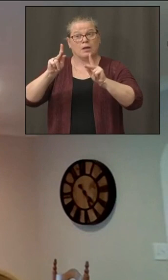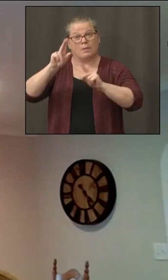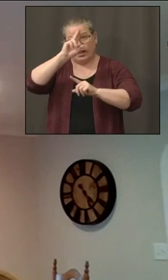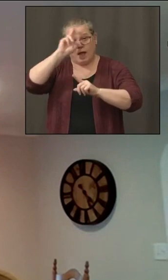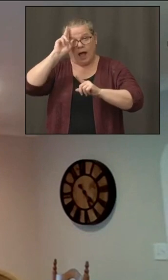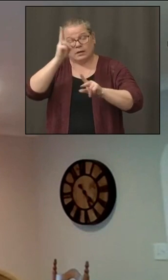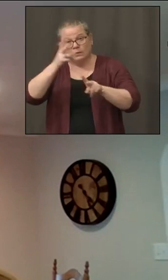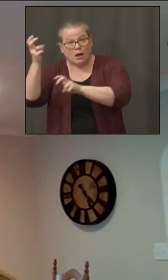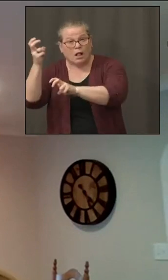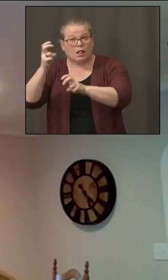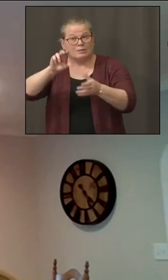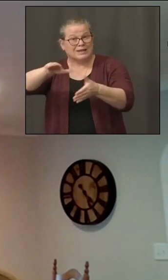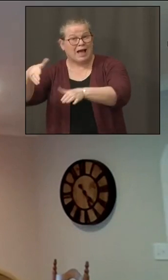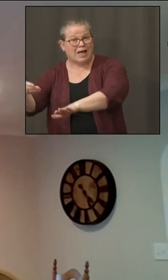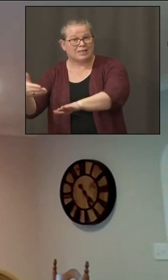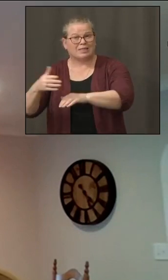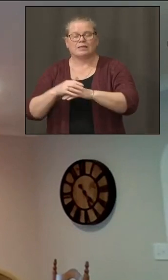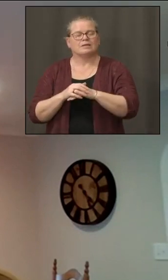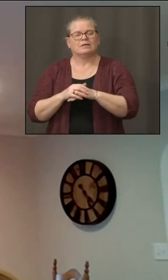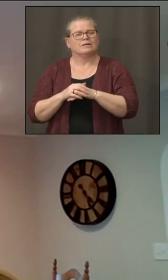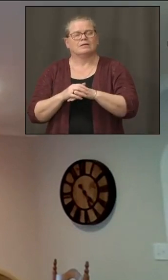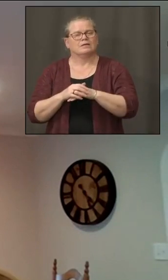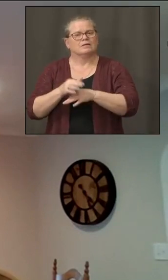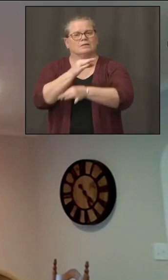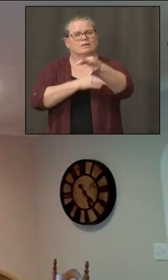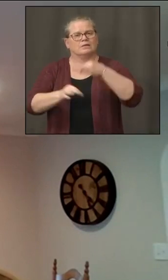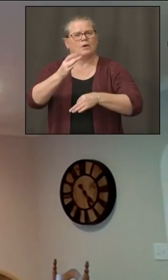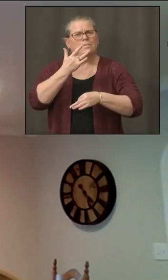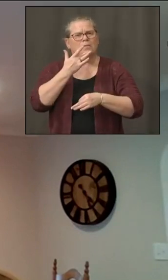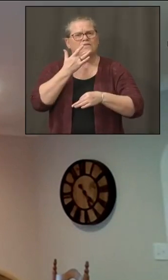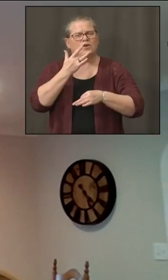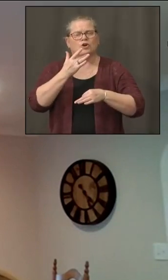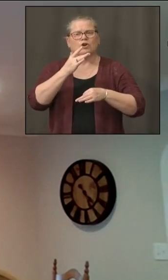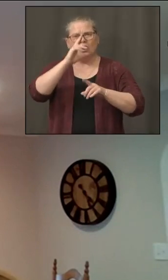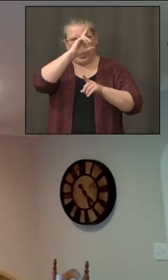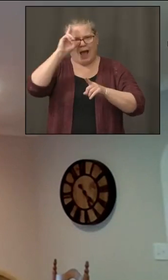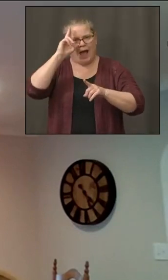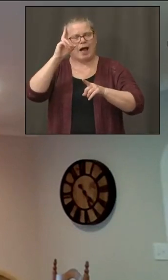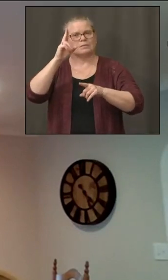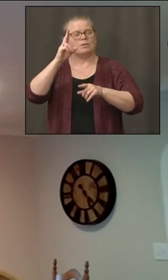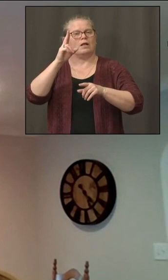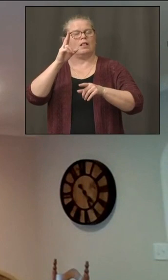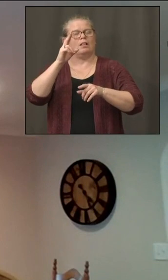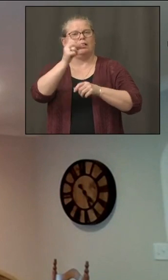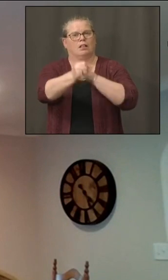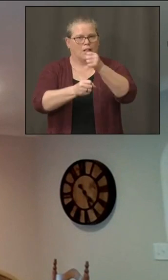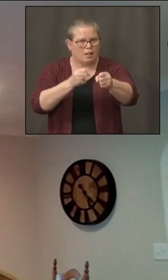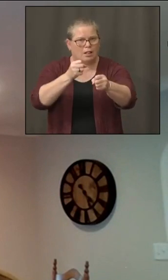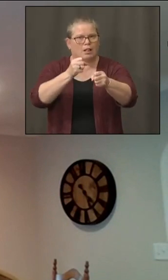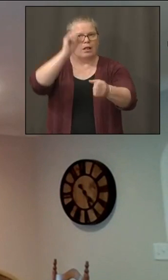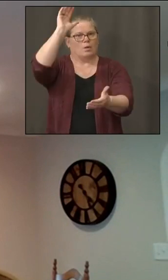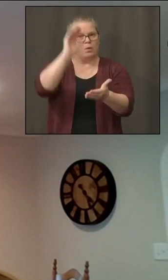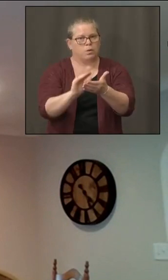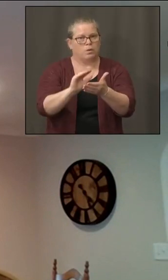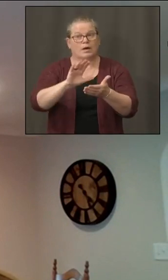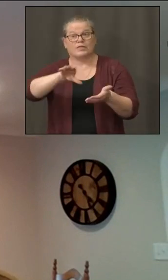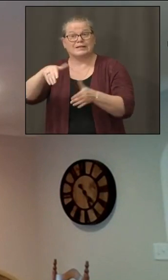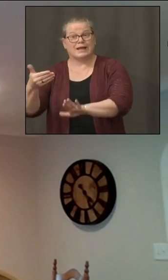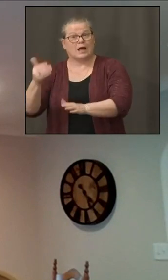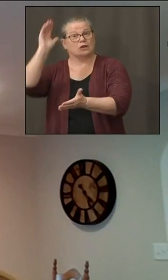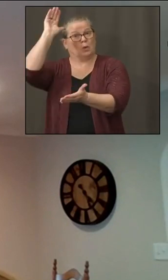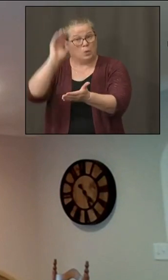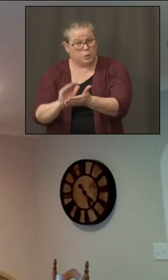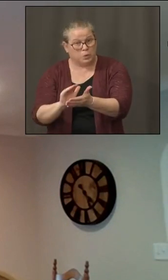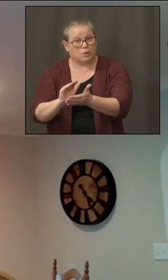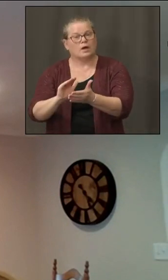those hospitalizations and death. And then we develop and implement a vaccine, which is exactly the process